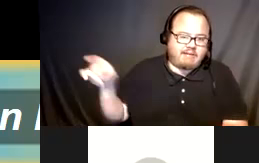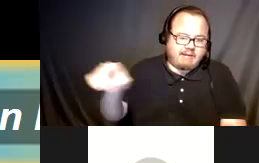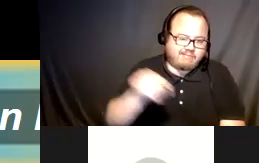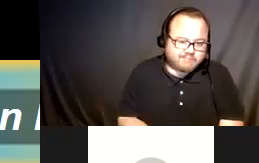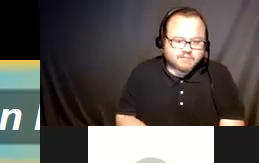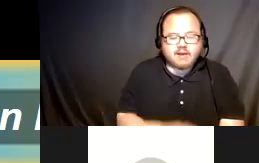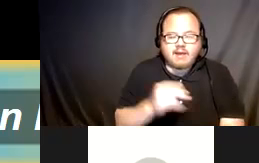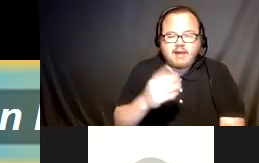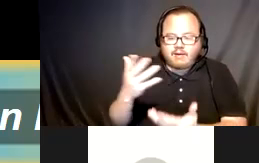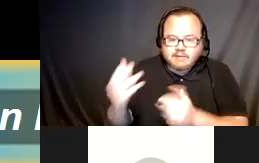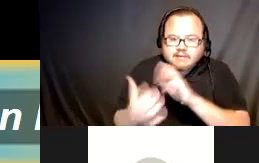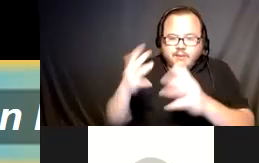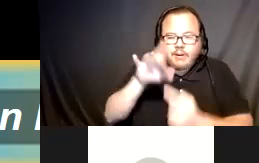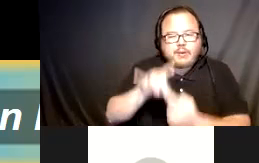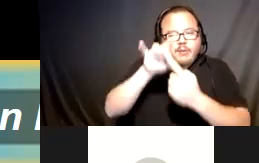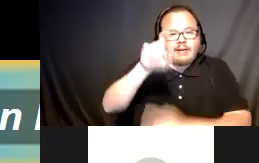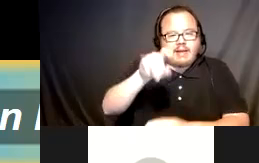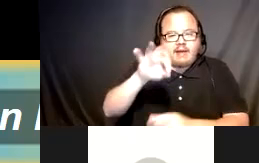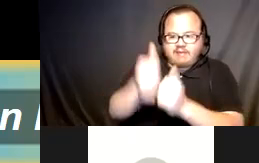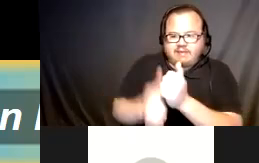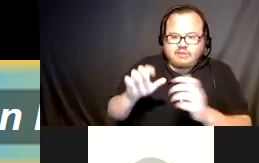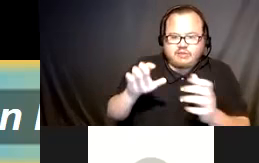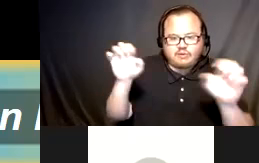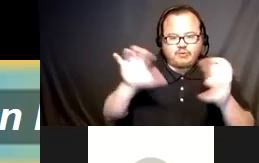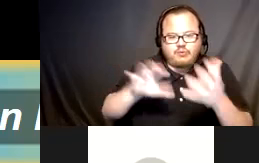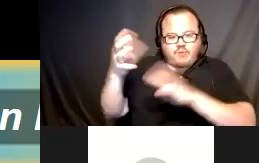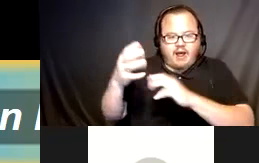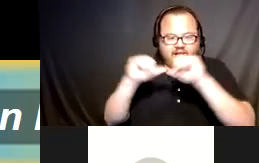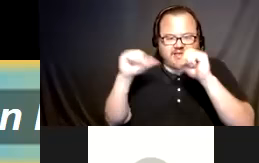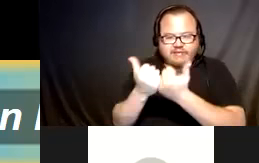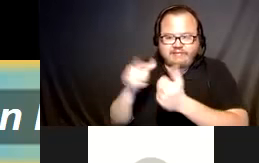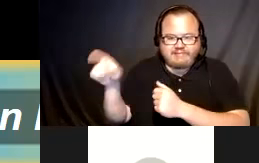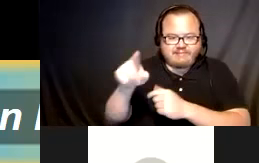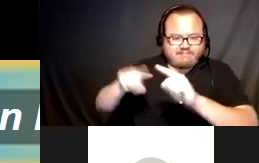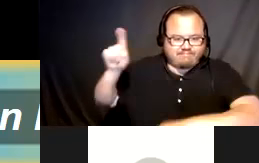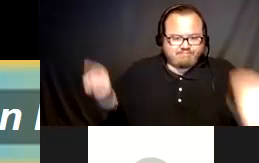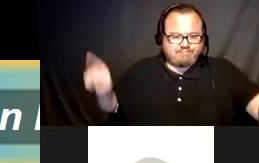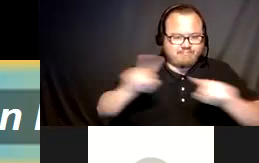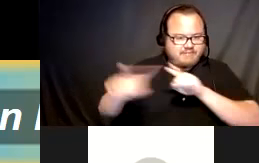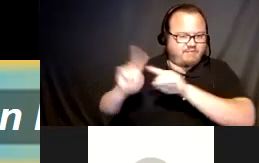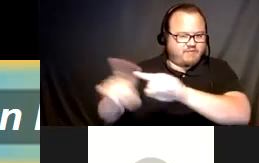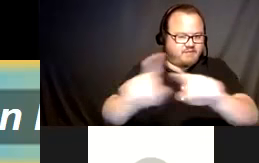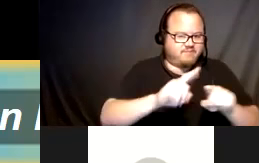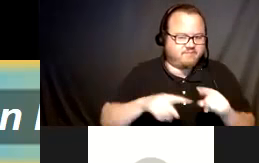encountering the unique needs of each crisis support agency. Our current and future partnerships